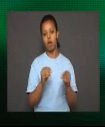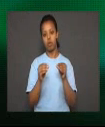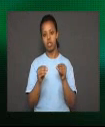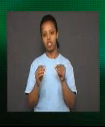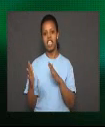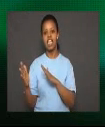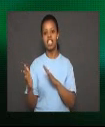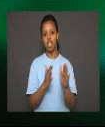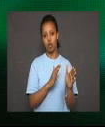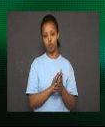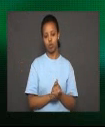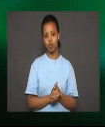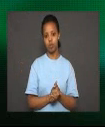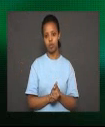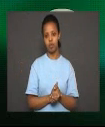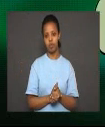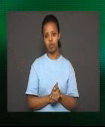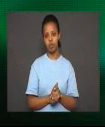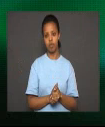Students, let's get ready.